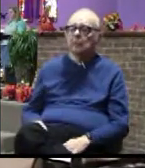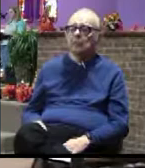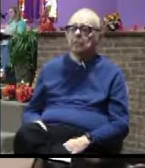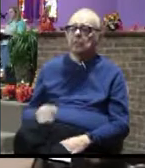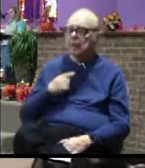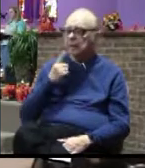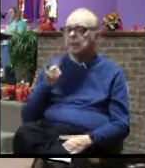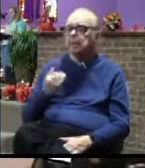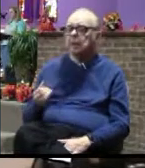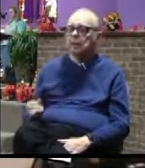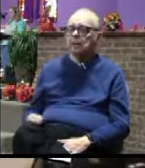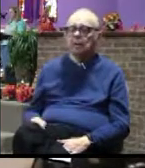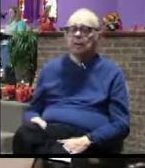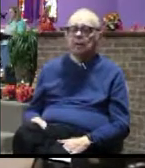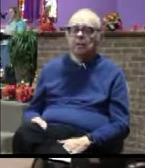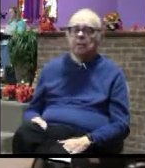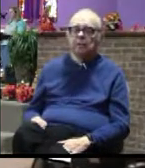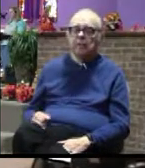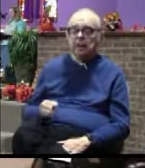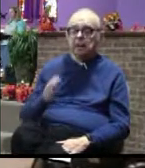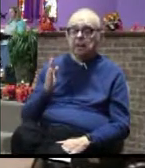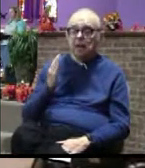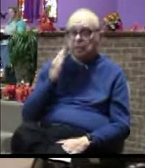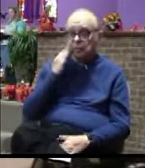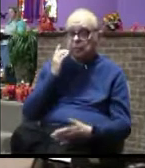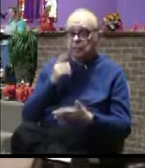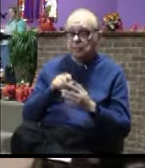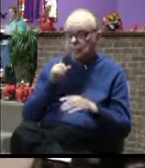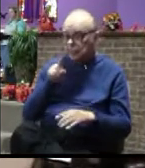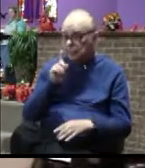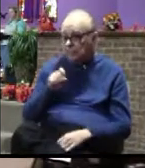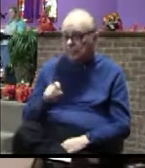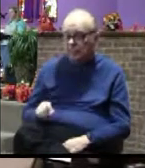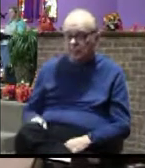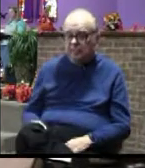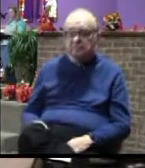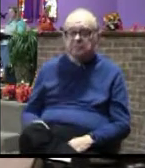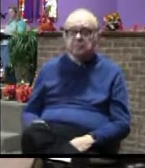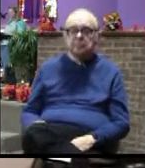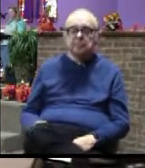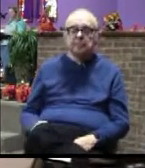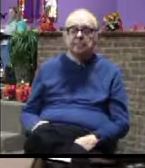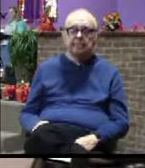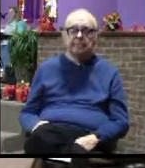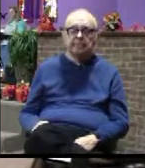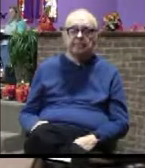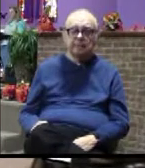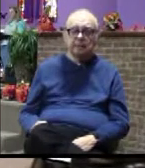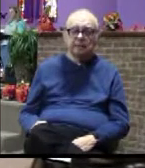but may I say to you right now God knows what you need He wants to give it to you